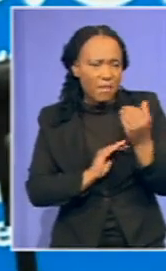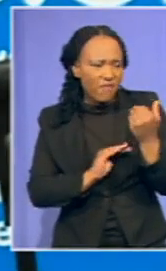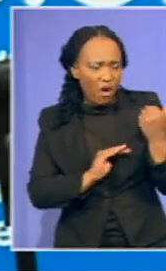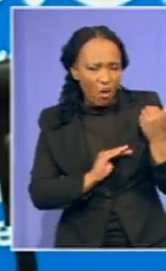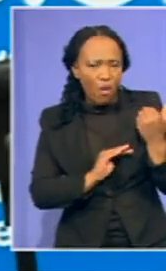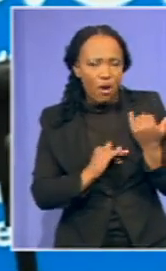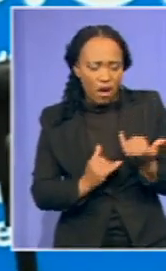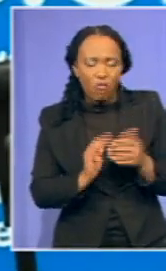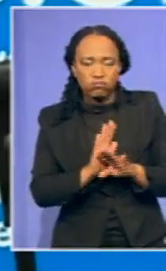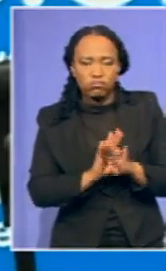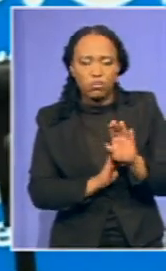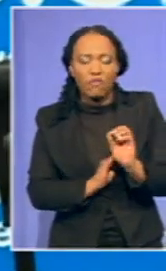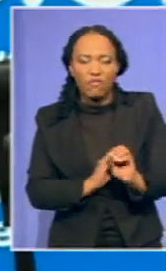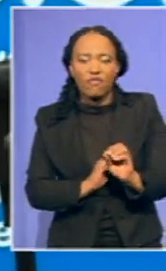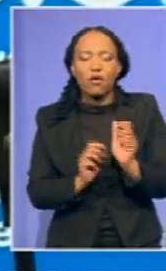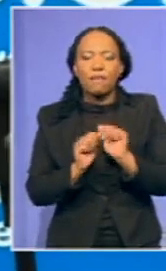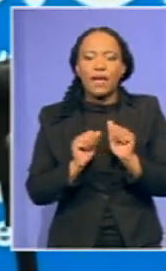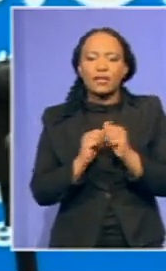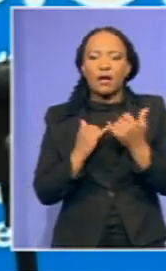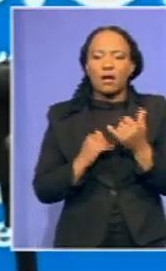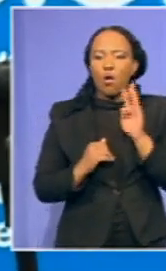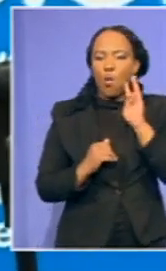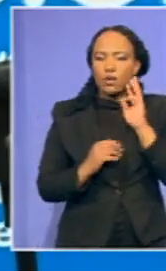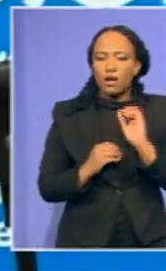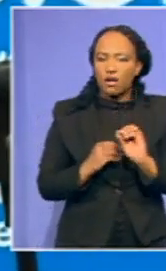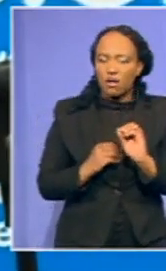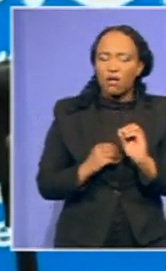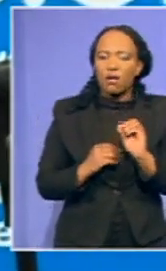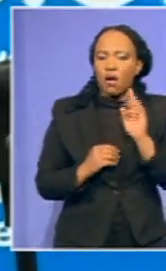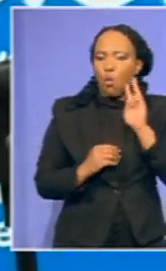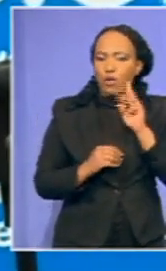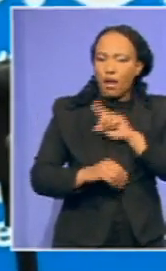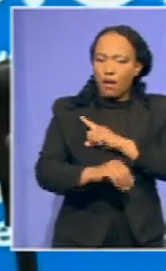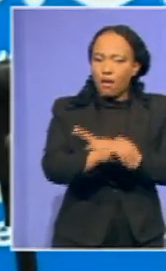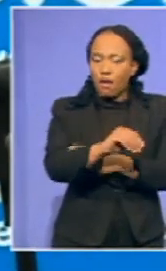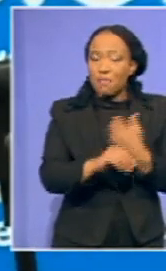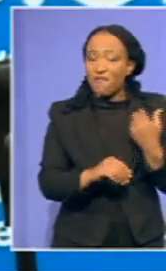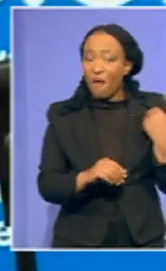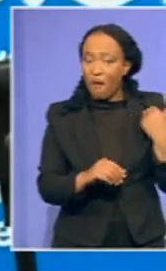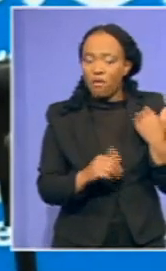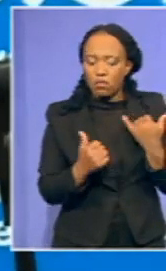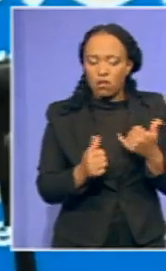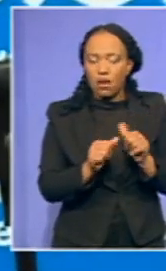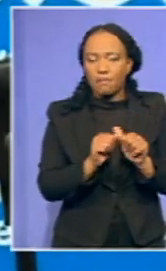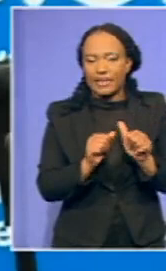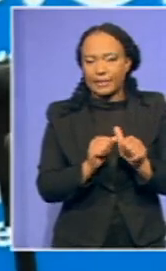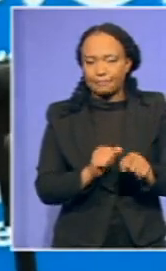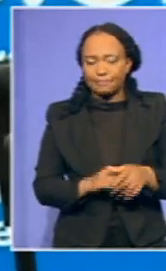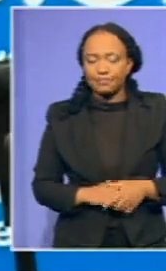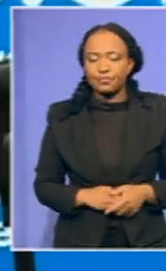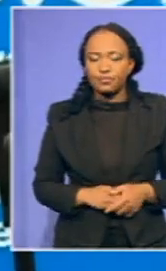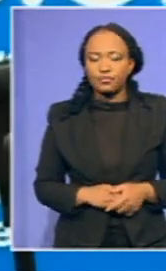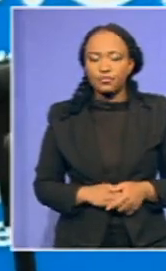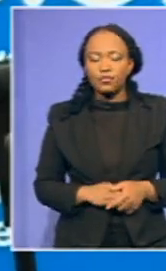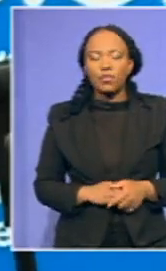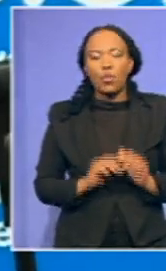are providing better water capacity compared to where we were the last time. And we'll continue pumping for only